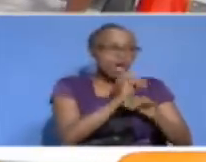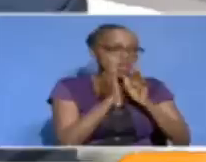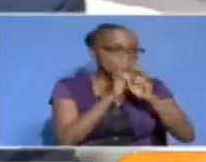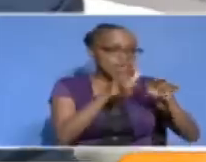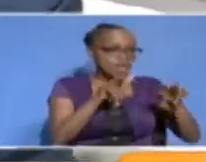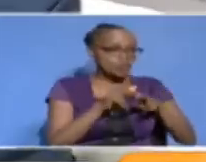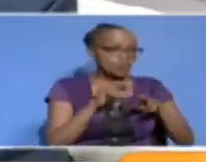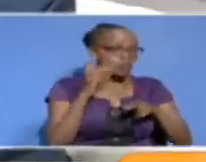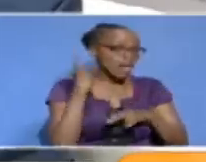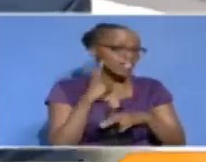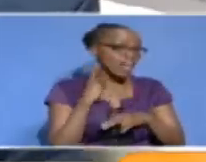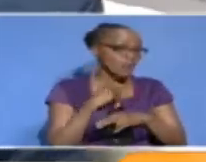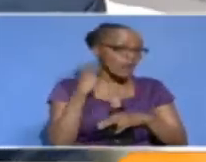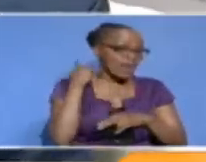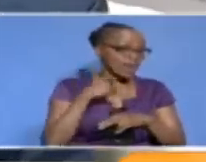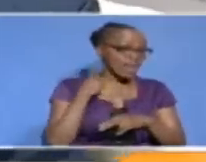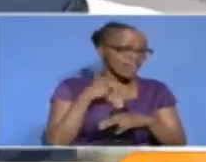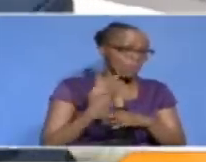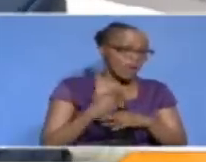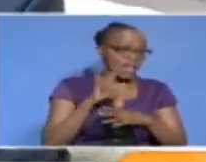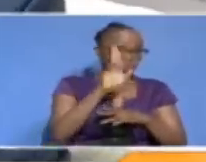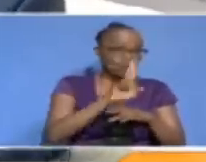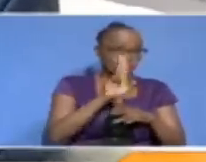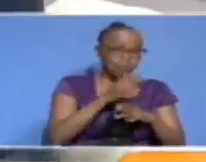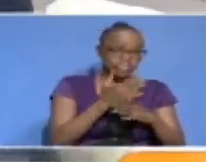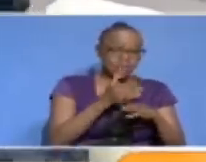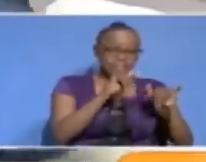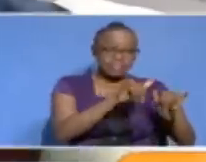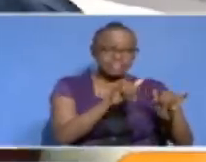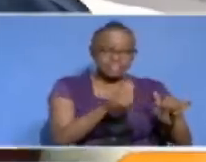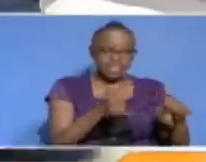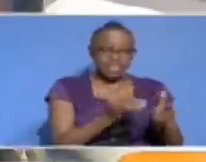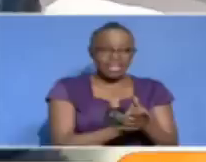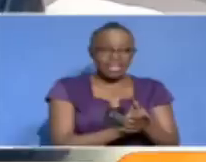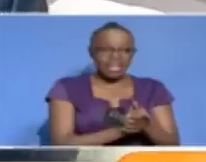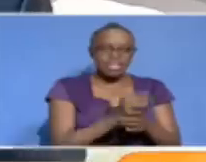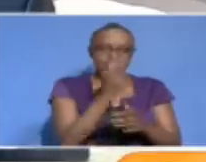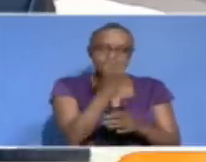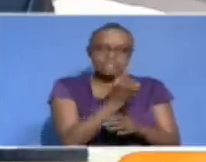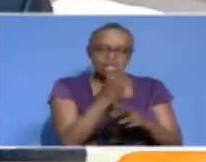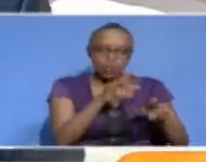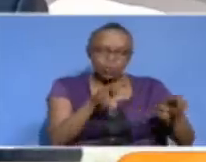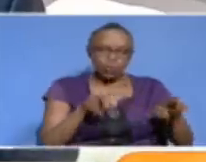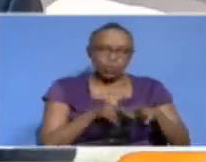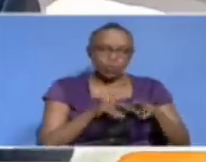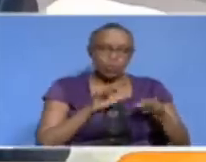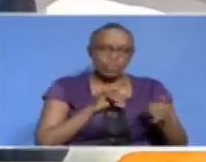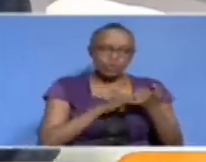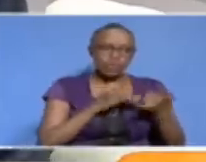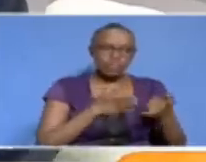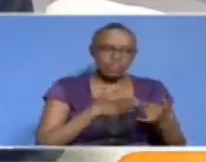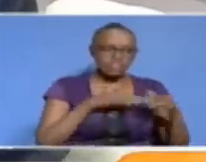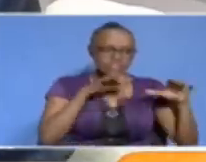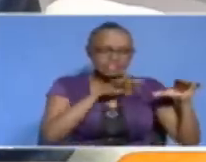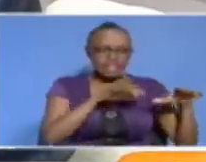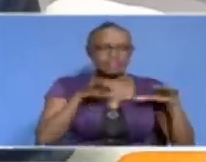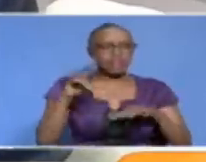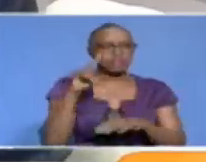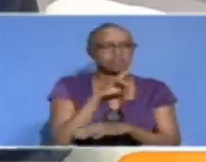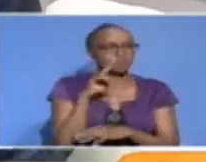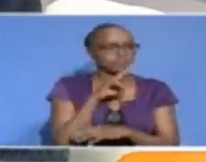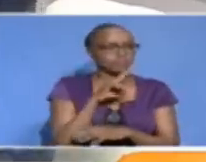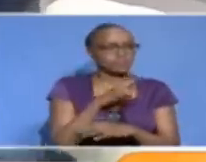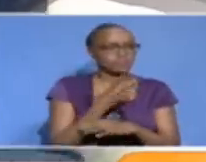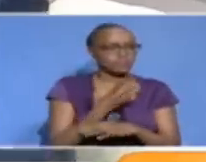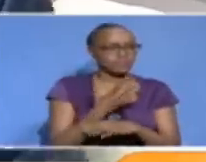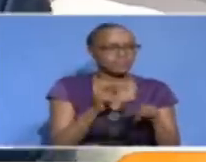Dandora, Kariobangi, Umoja. Nimekaa kwa single nyumba with my wife. I've suffered a lot.